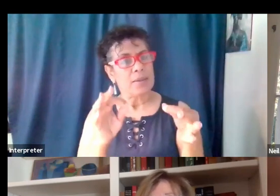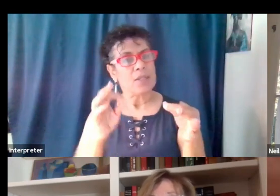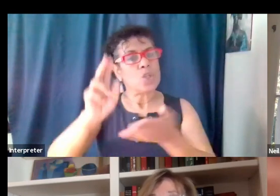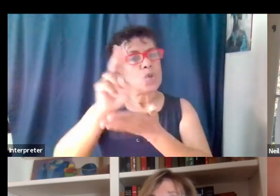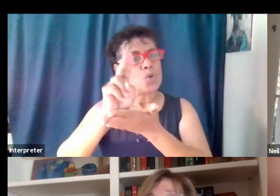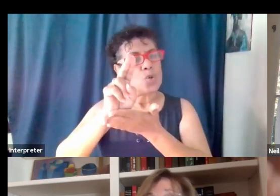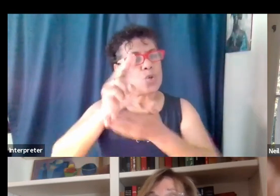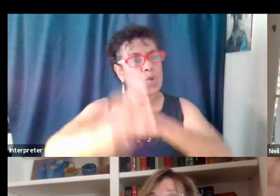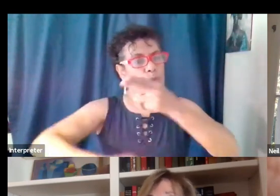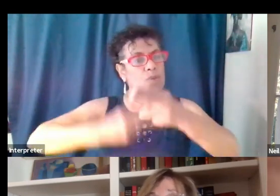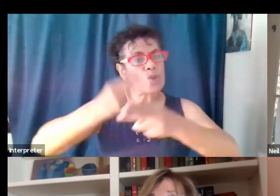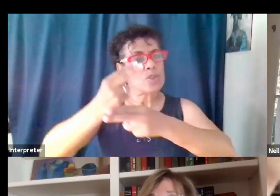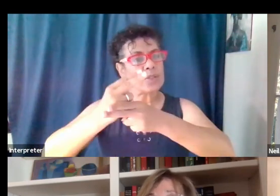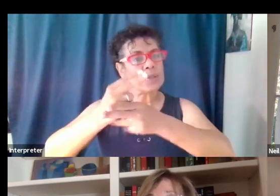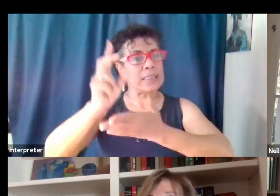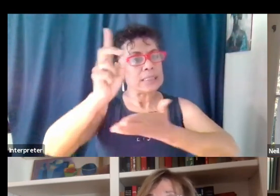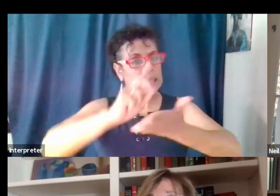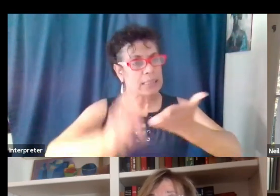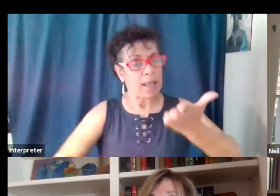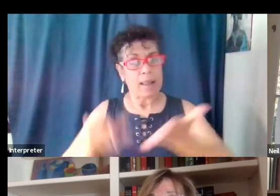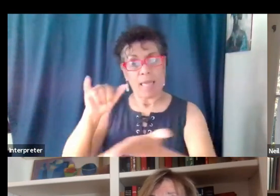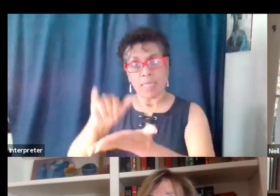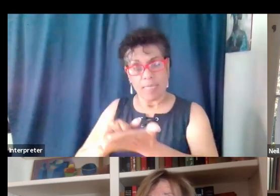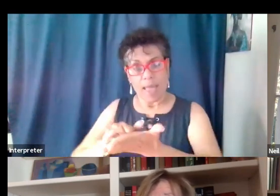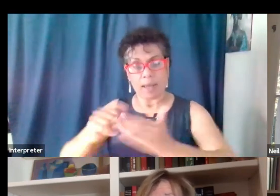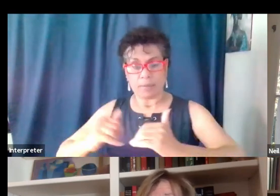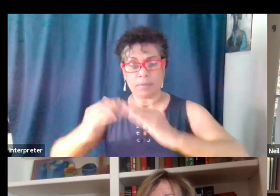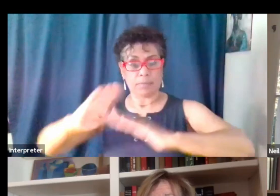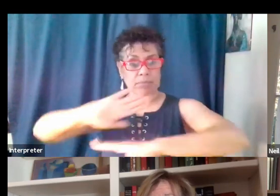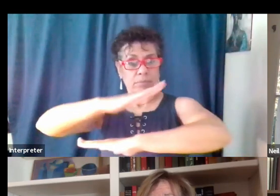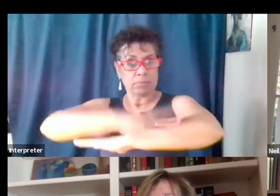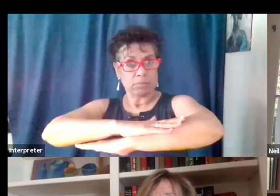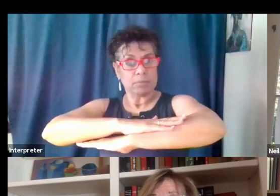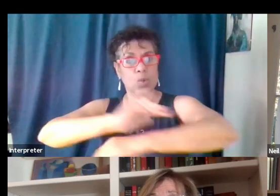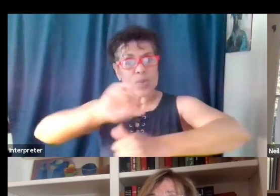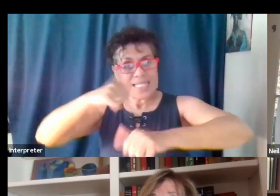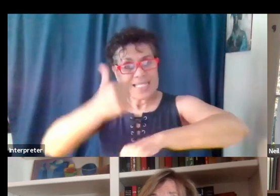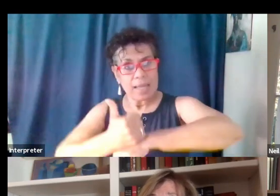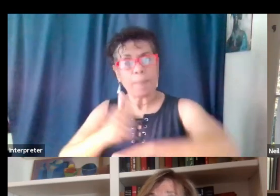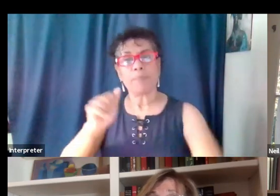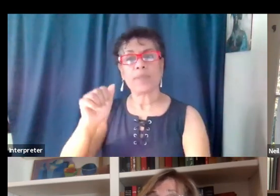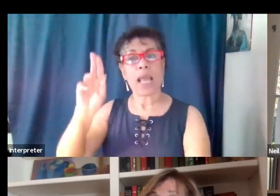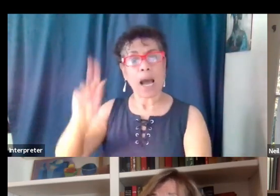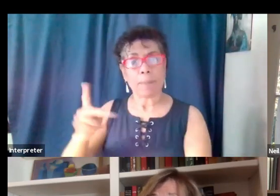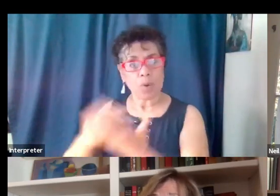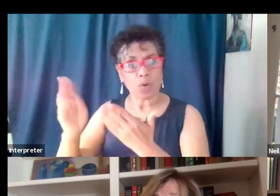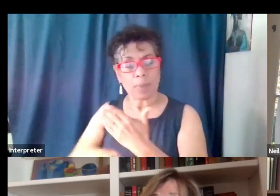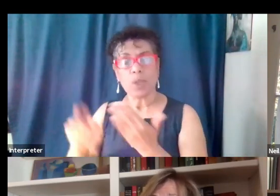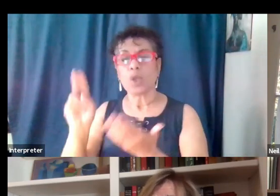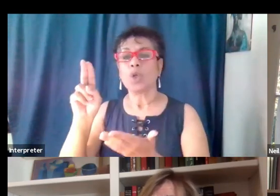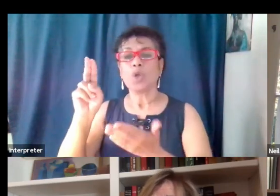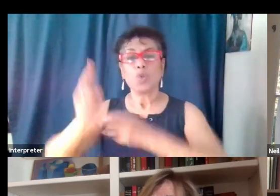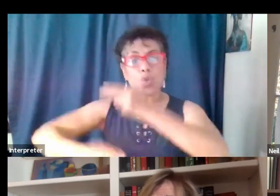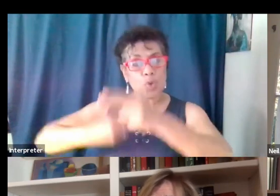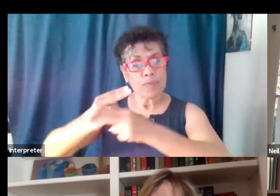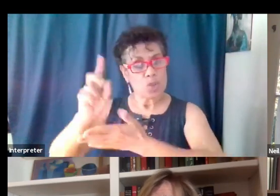design. And this was really a platform on which we built the UP program. Universal design isn't just about